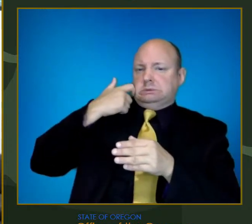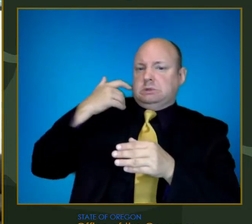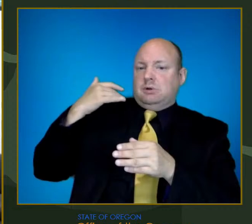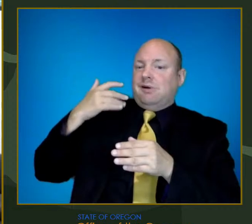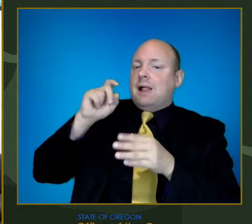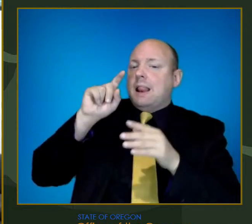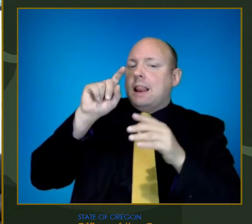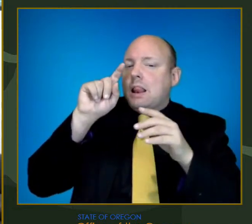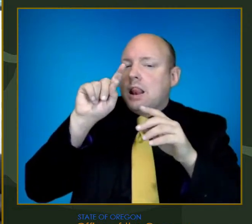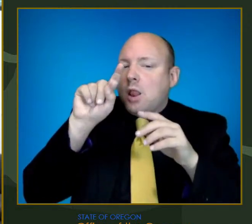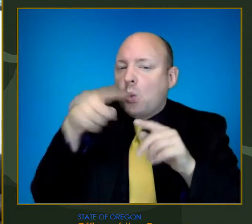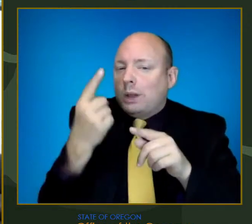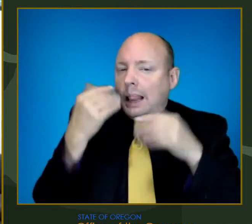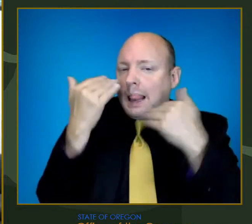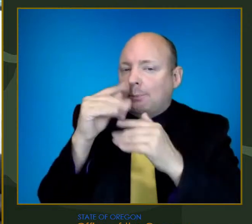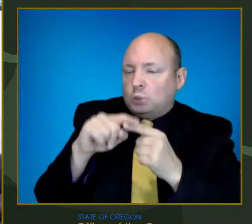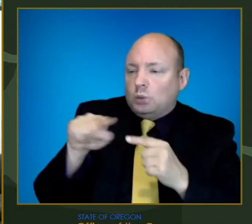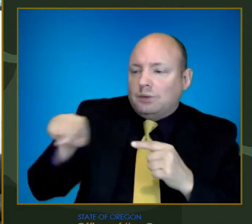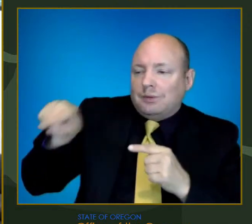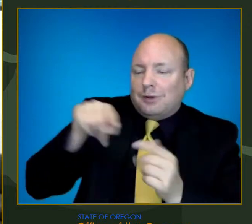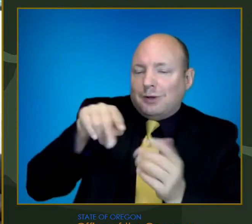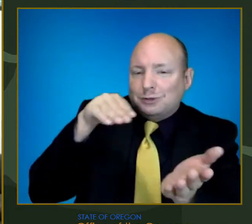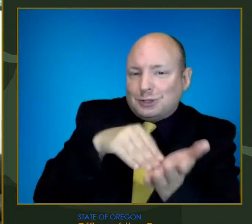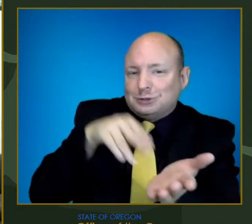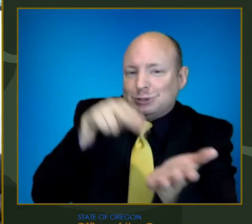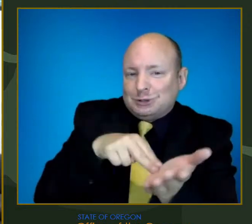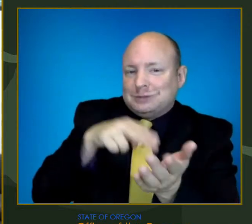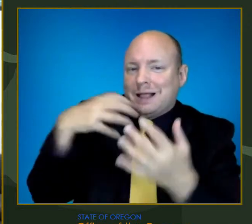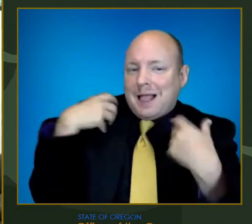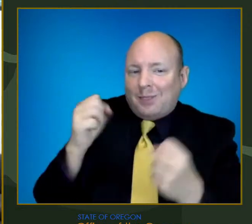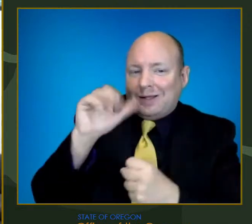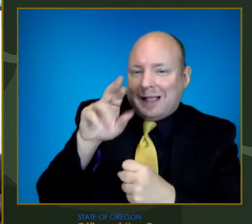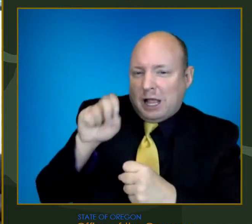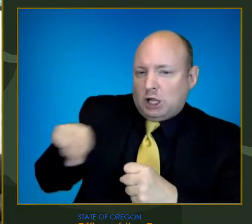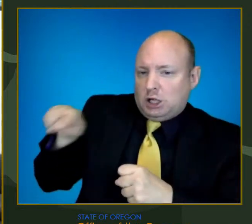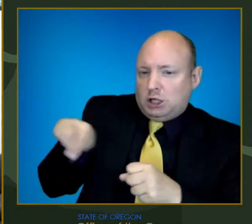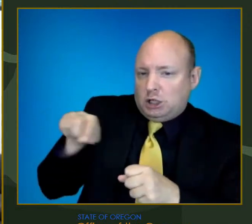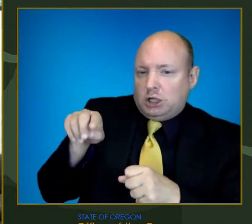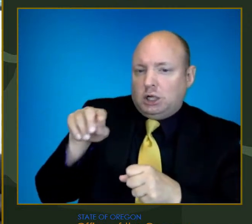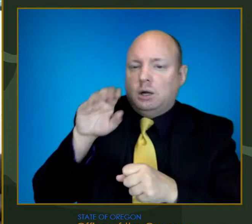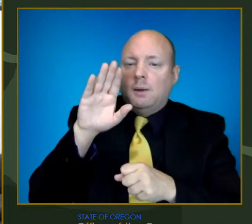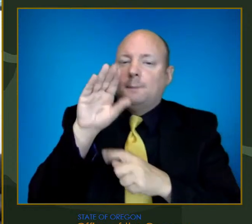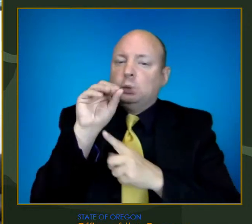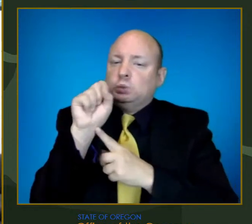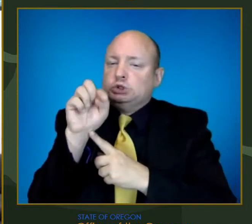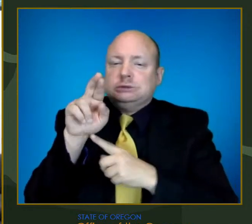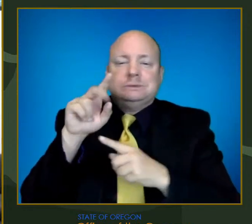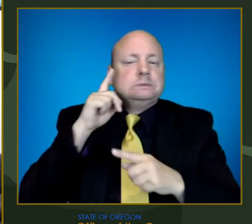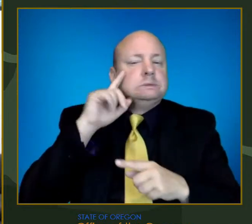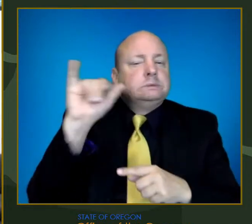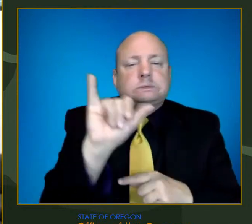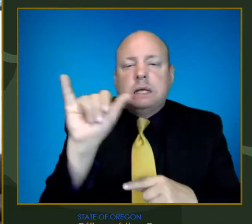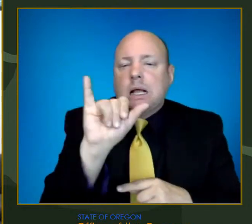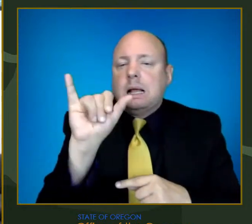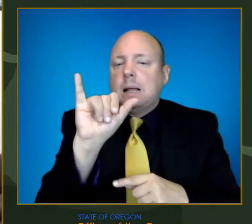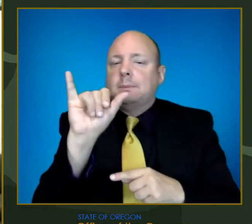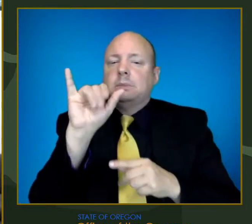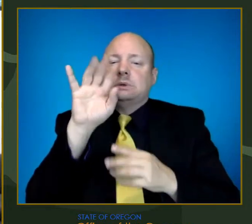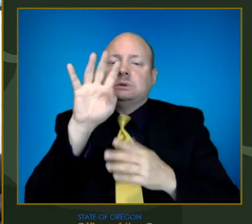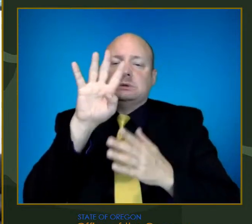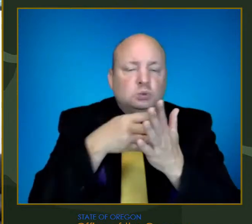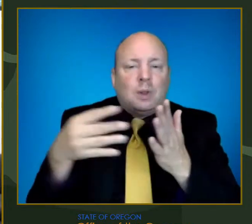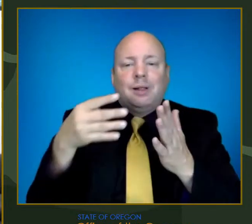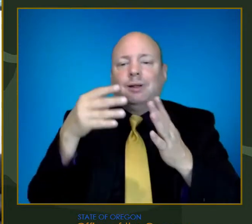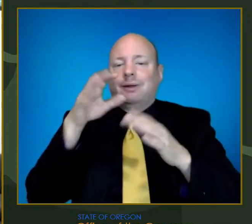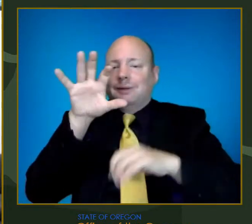in long-term care. And so the boosters would follow the same pattern as the original rollout did, and start relatively small and build